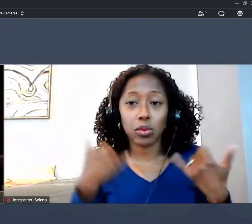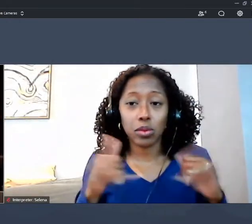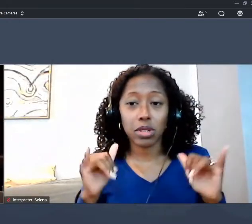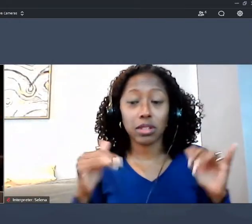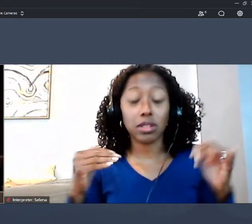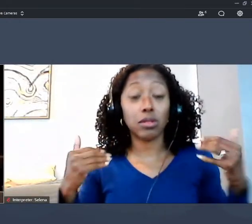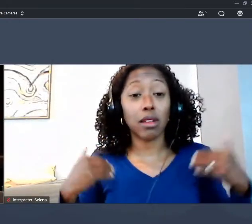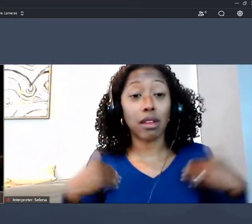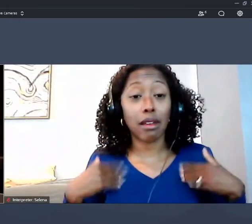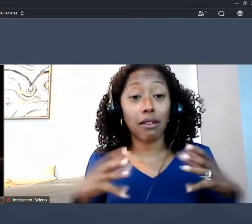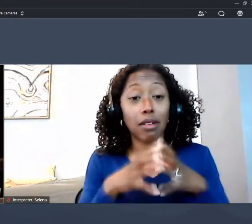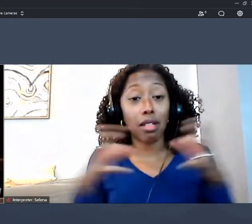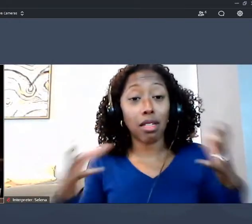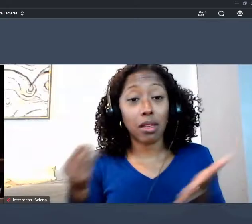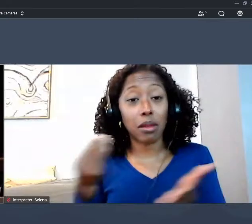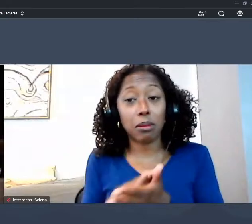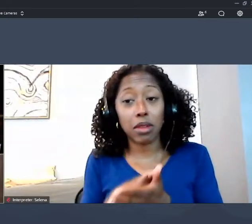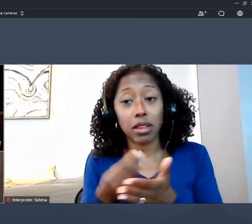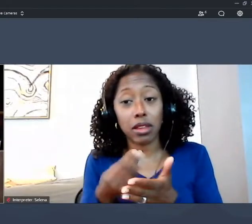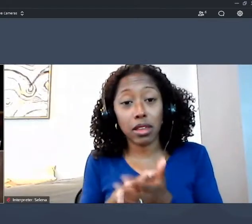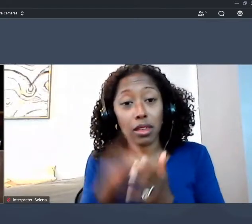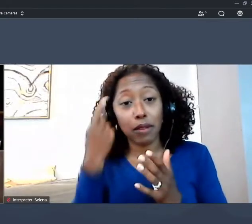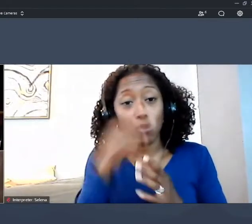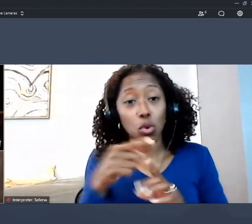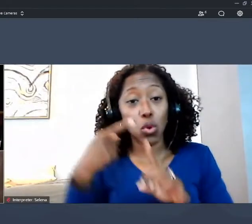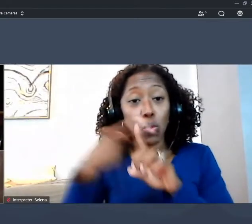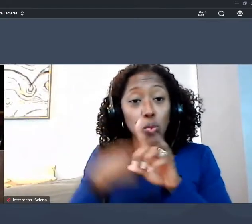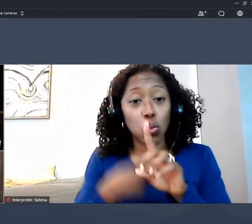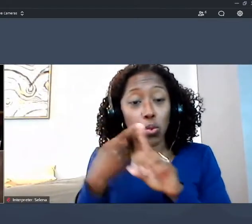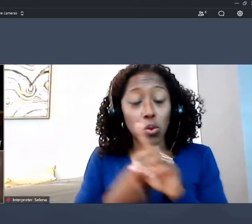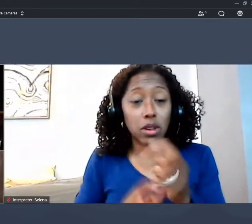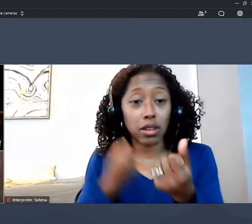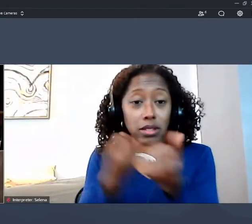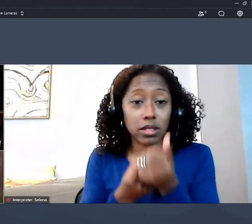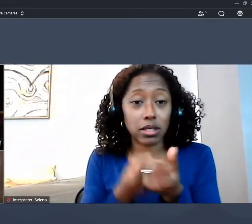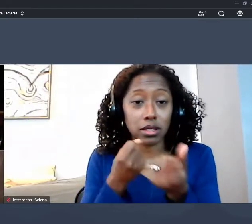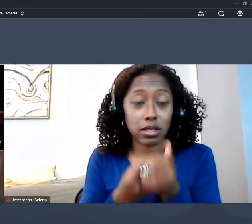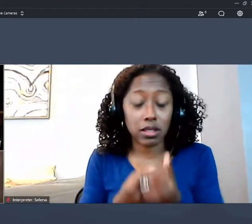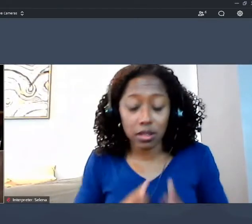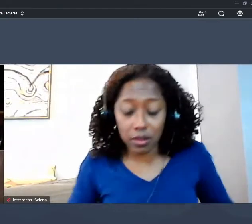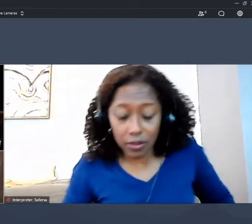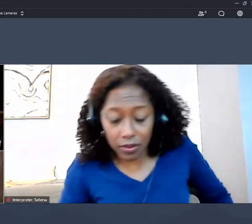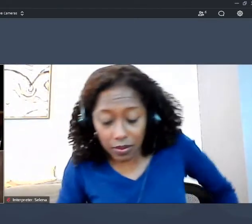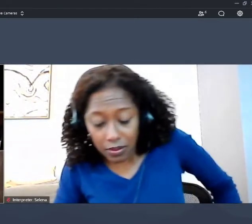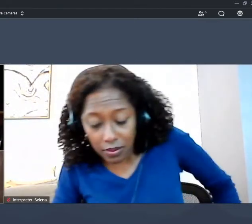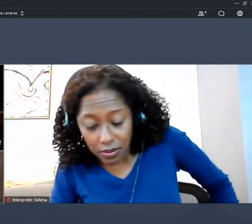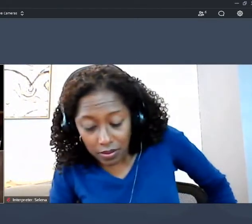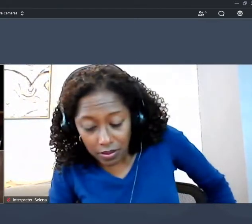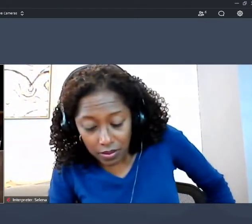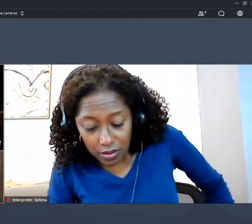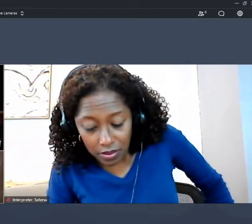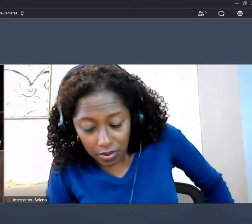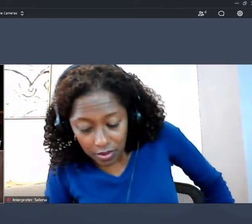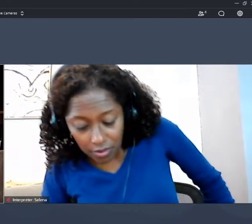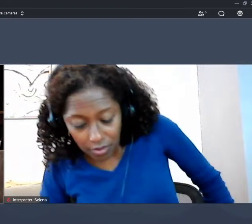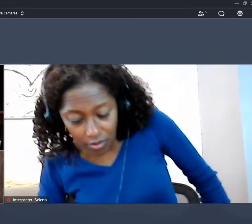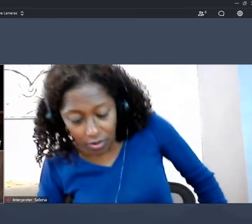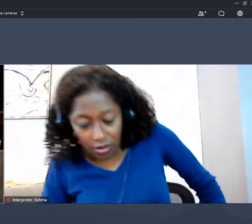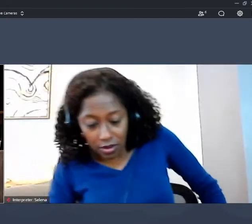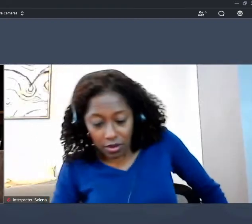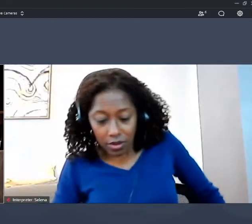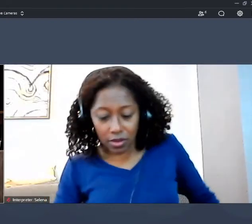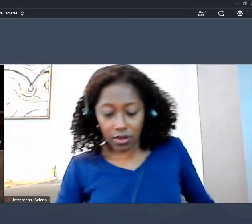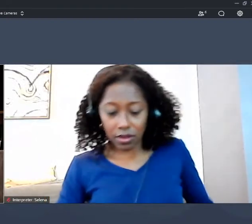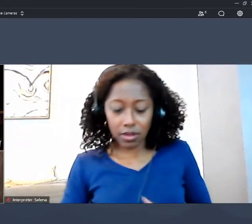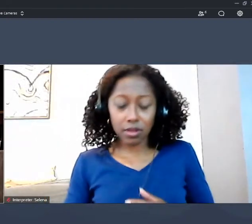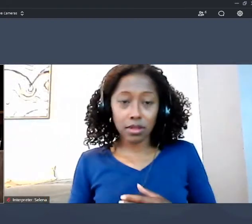amount of funds for rent assistance. And, you know, essentially, if you're worried about whether moving this forward